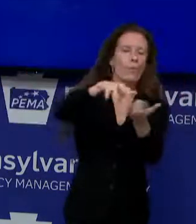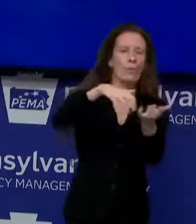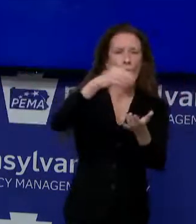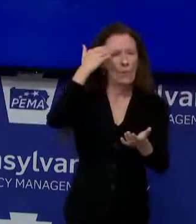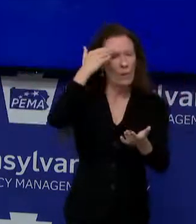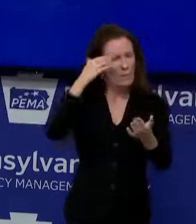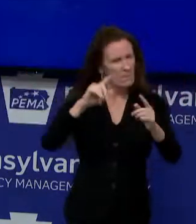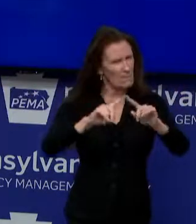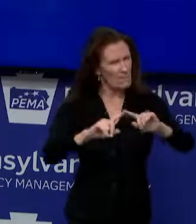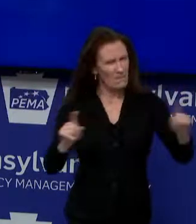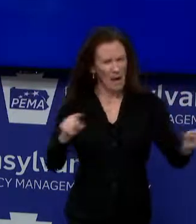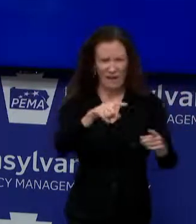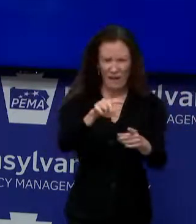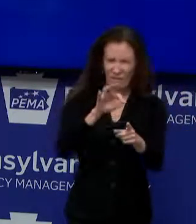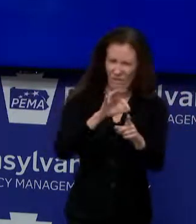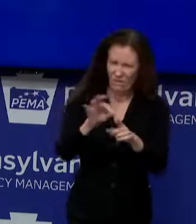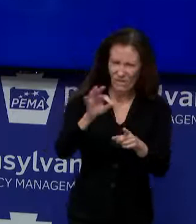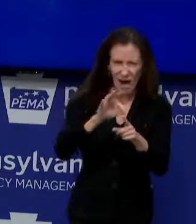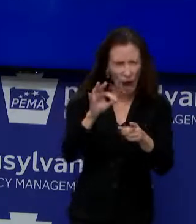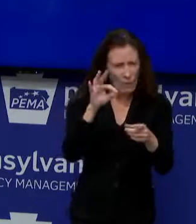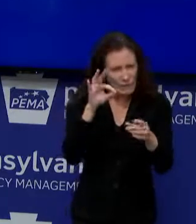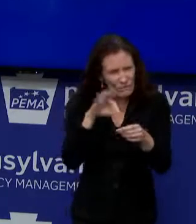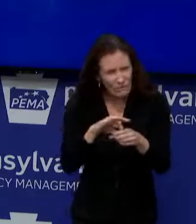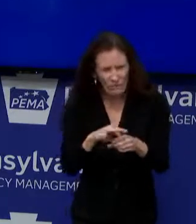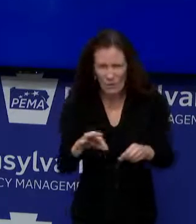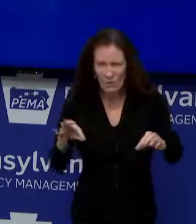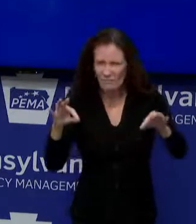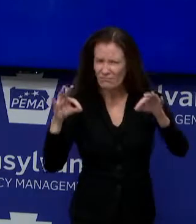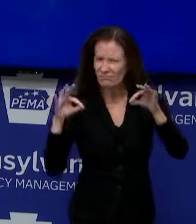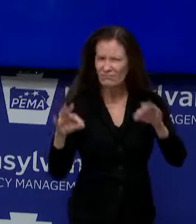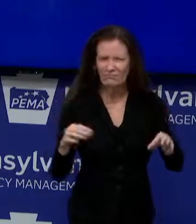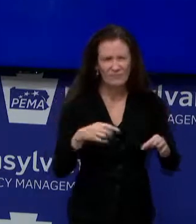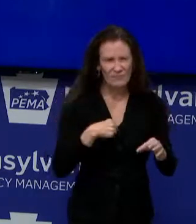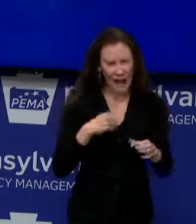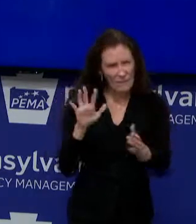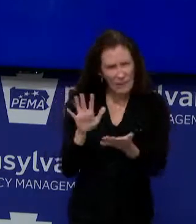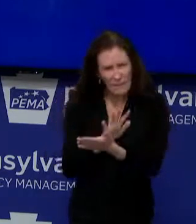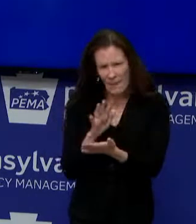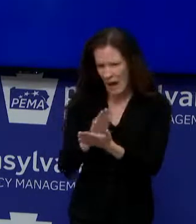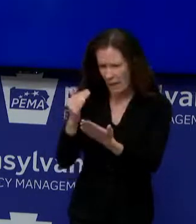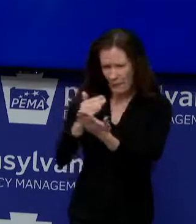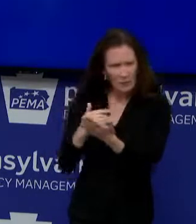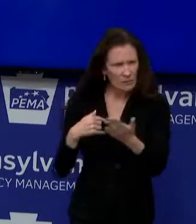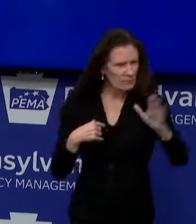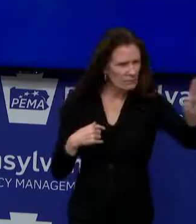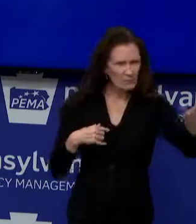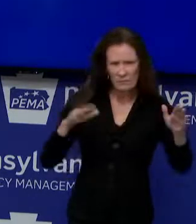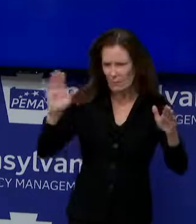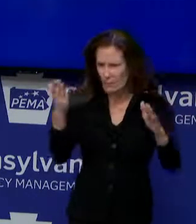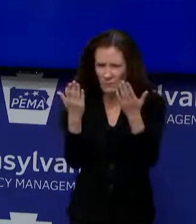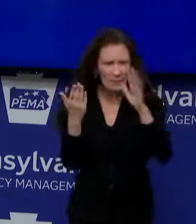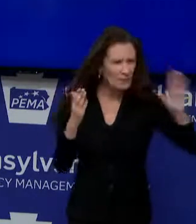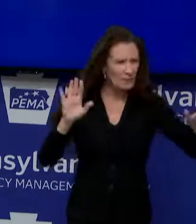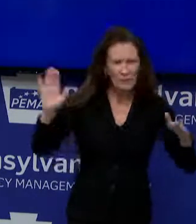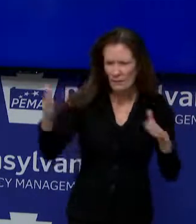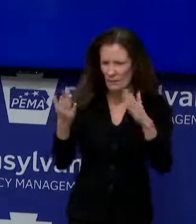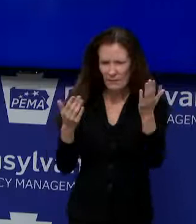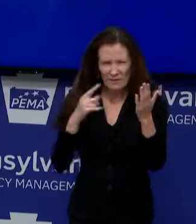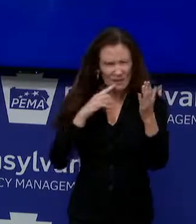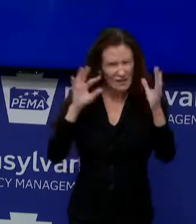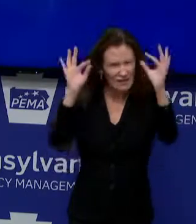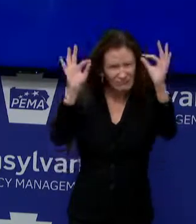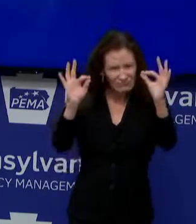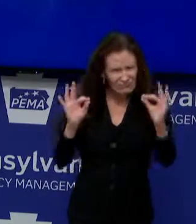had a voter verifiable paper ballot record, and the canvass of those ballots was live streamed and